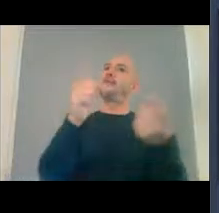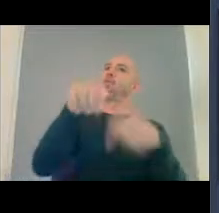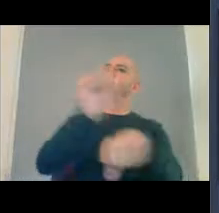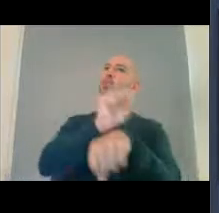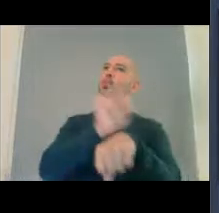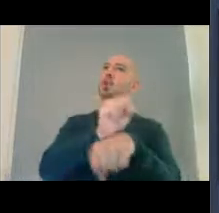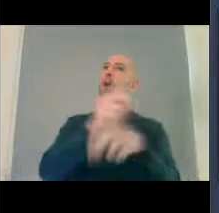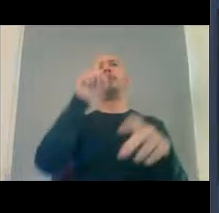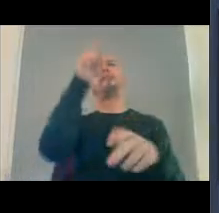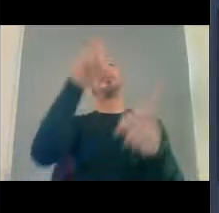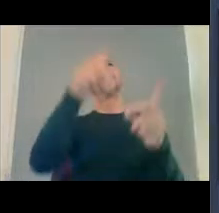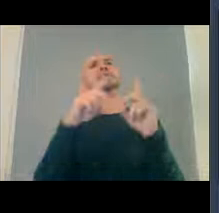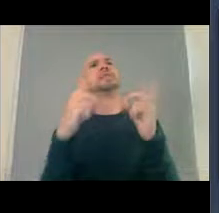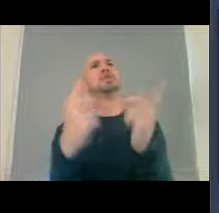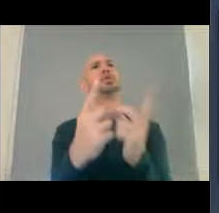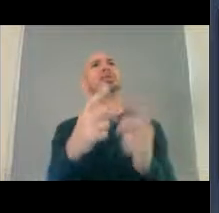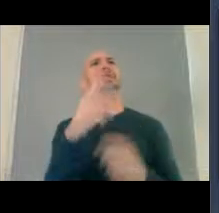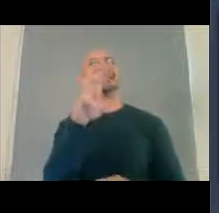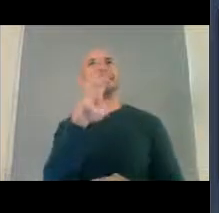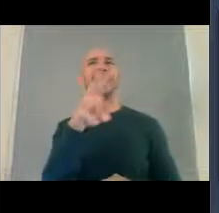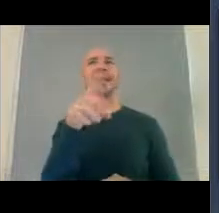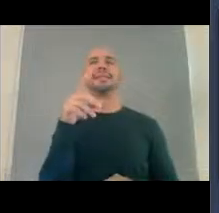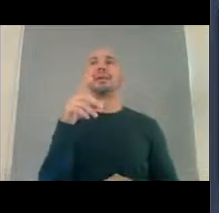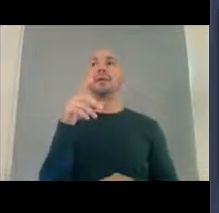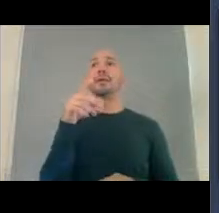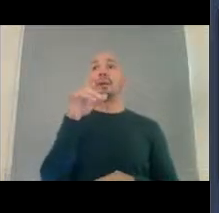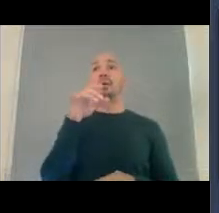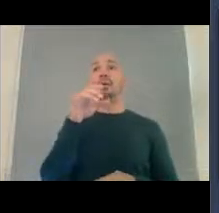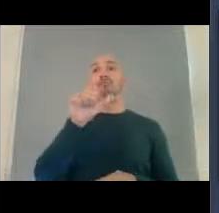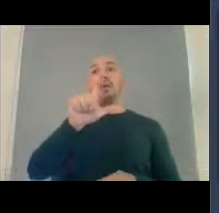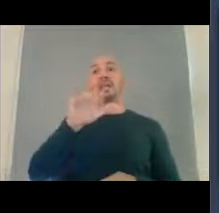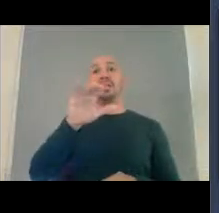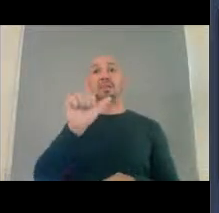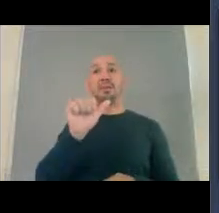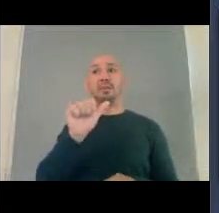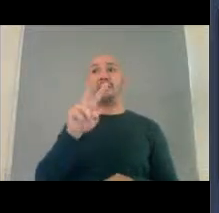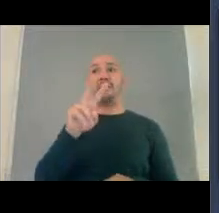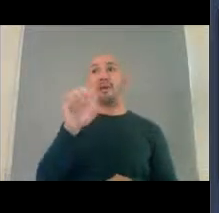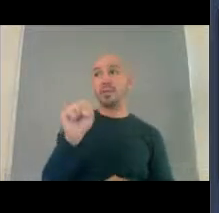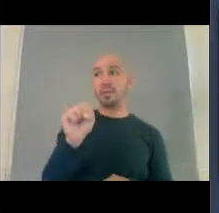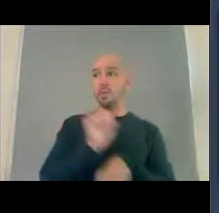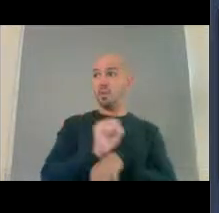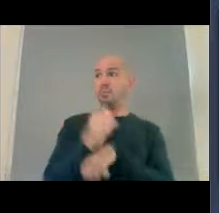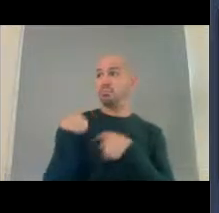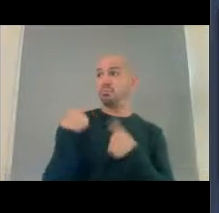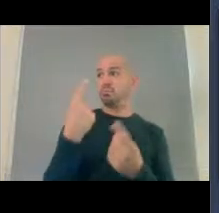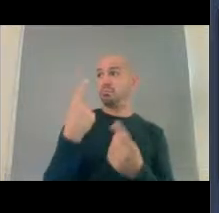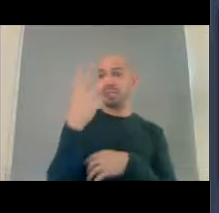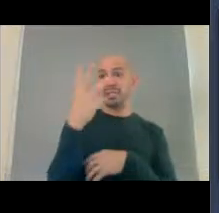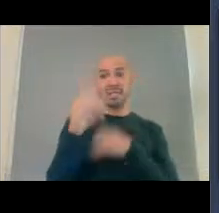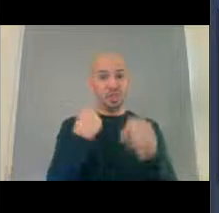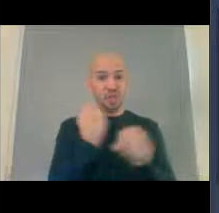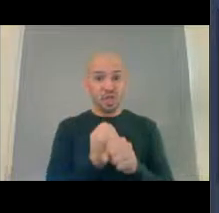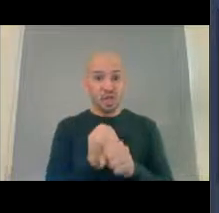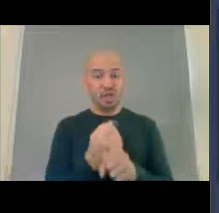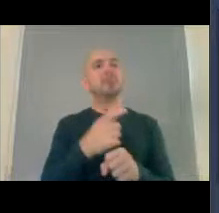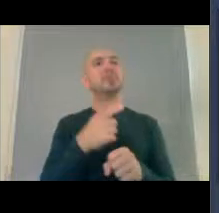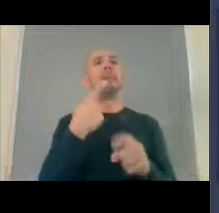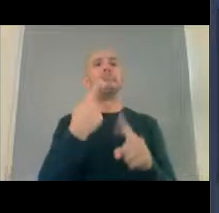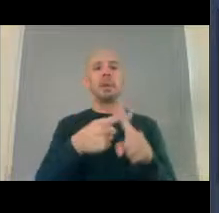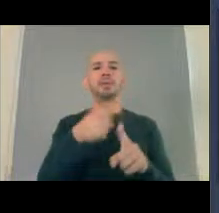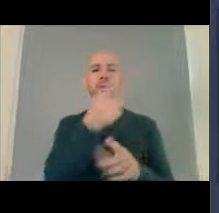6. he had been with caltrans for more than 16 years and is survived by his wife nia and their